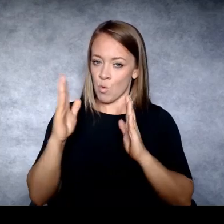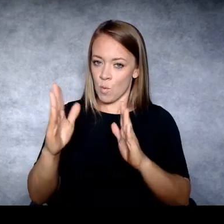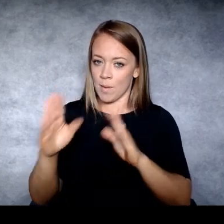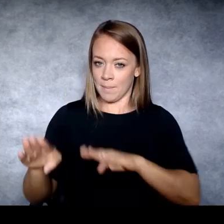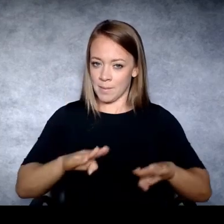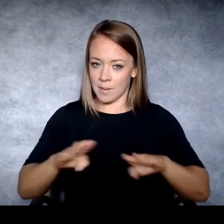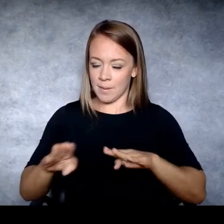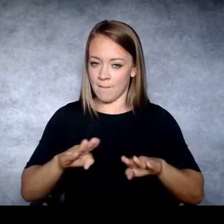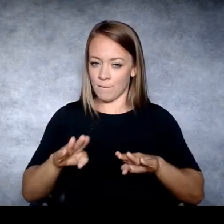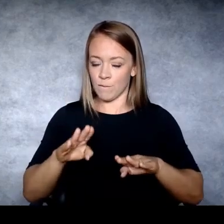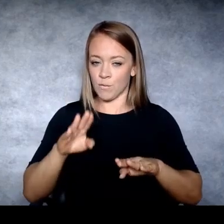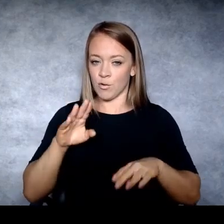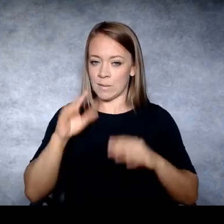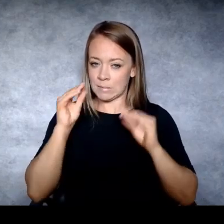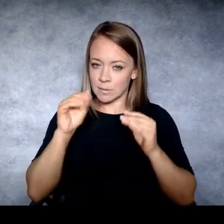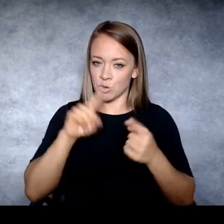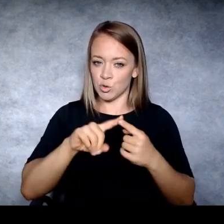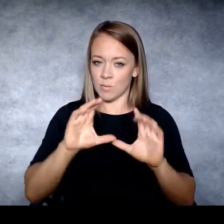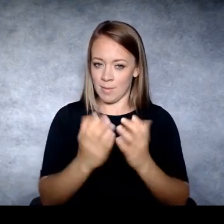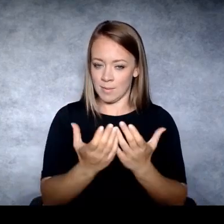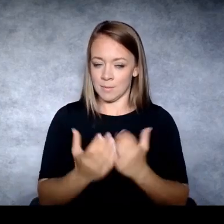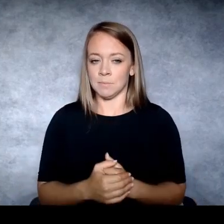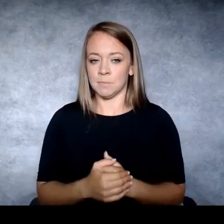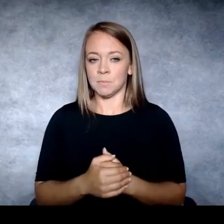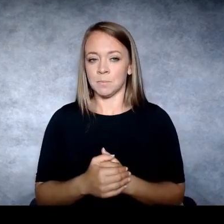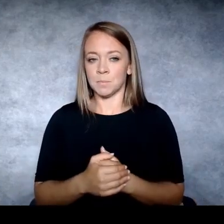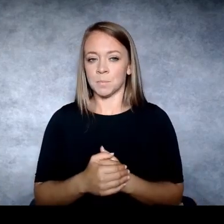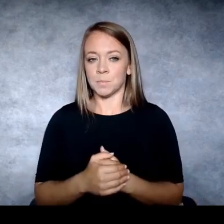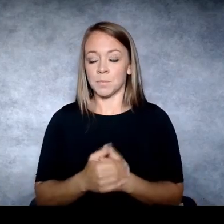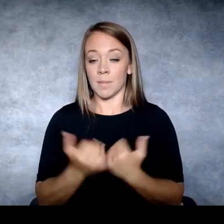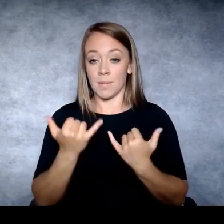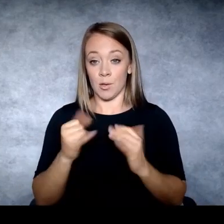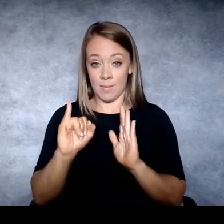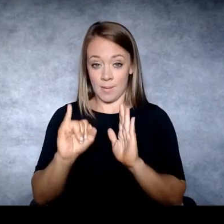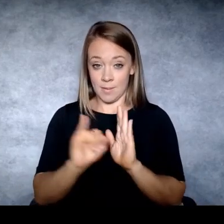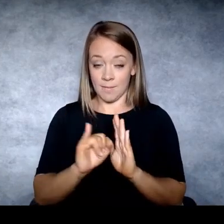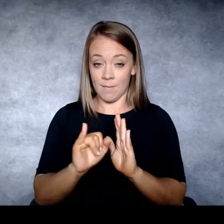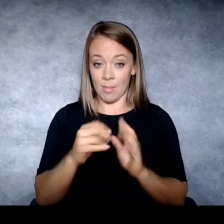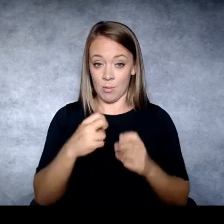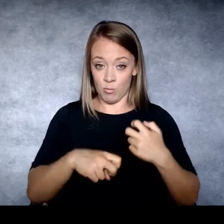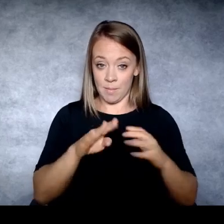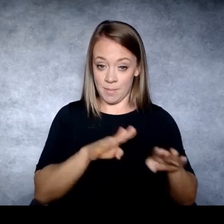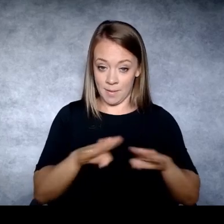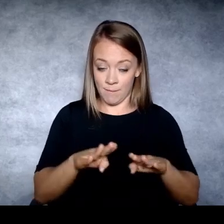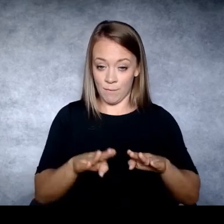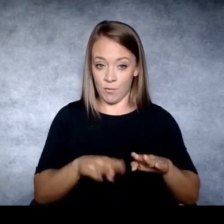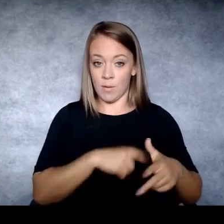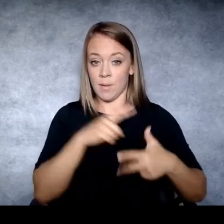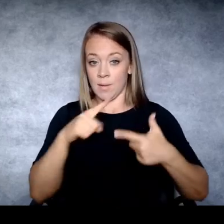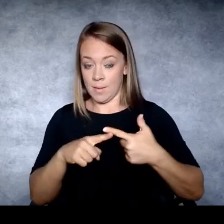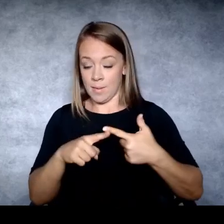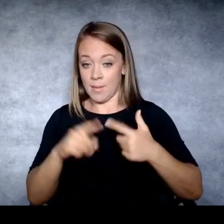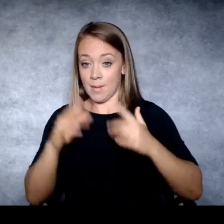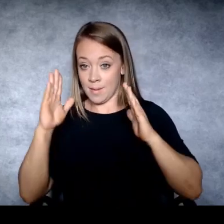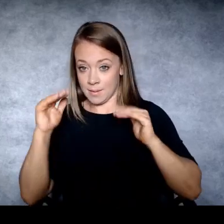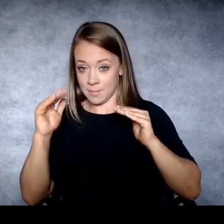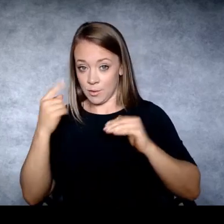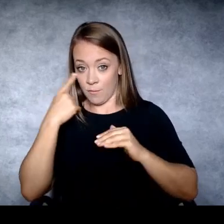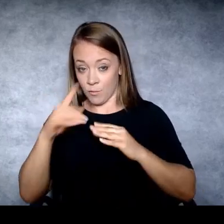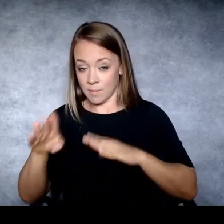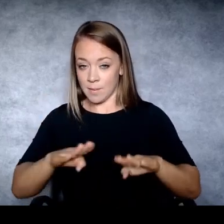to the class. Now that we've identified the problem behavior and the behavior expectations, we adjust